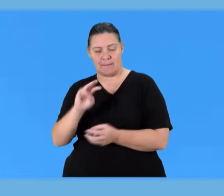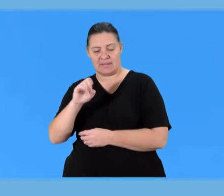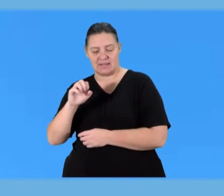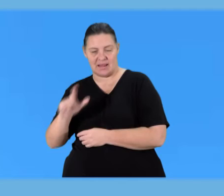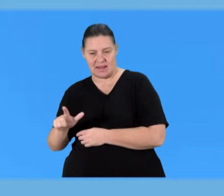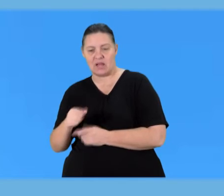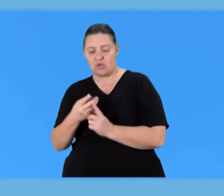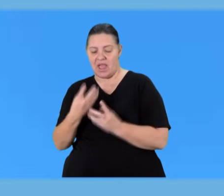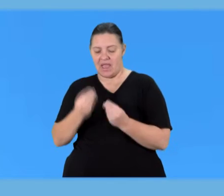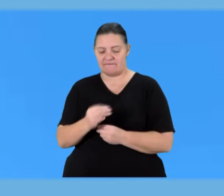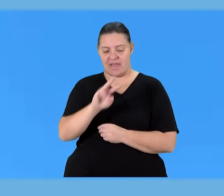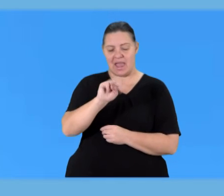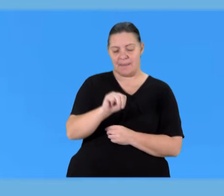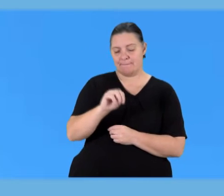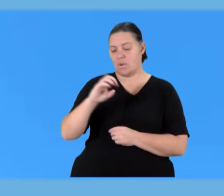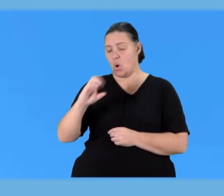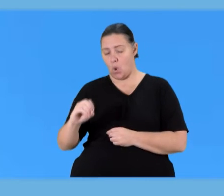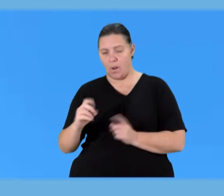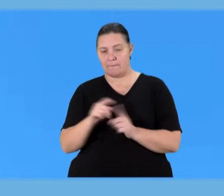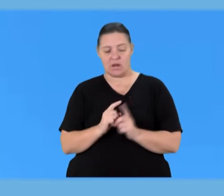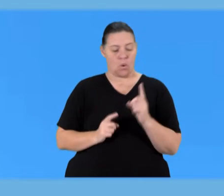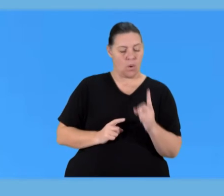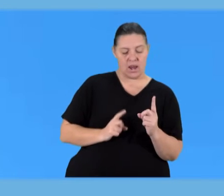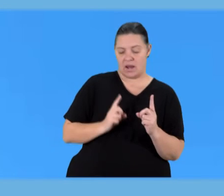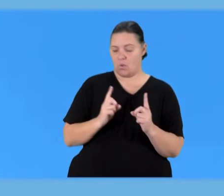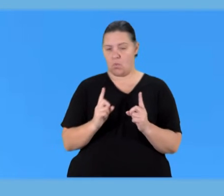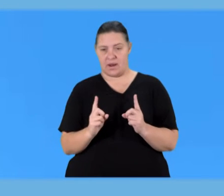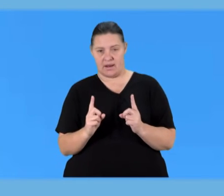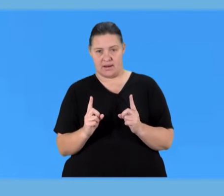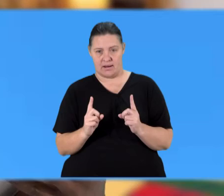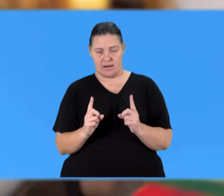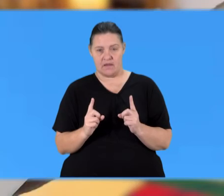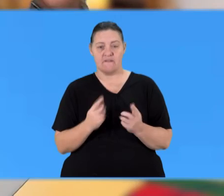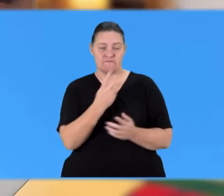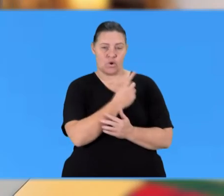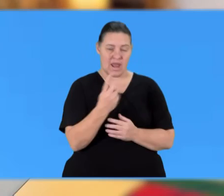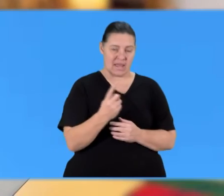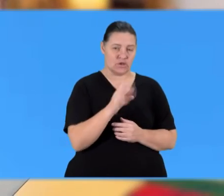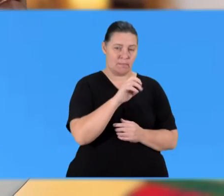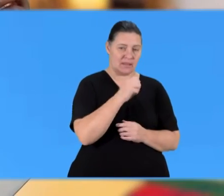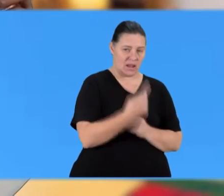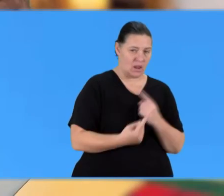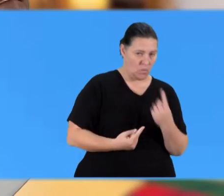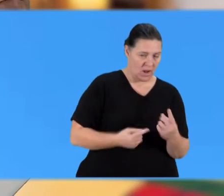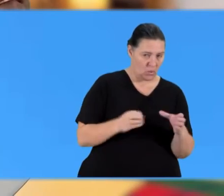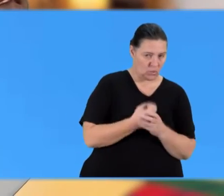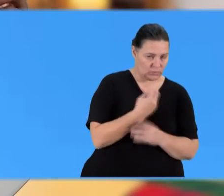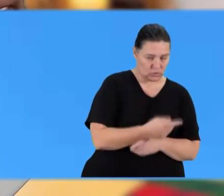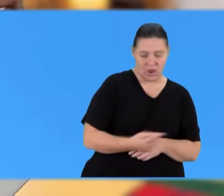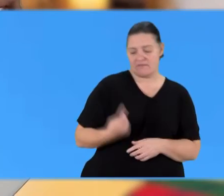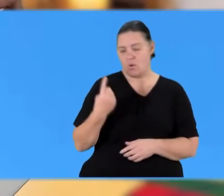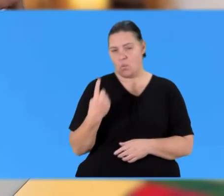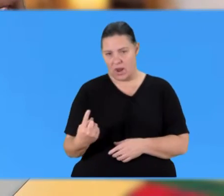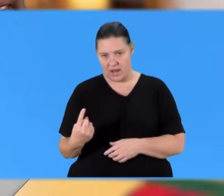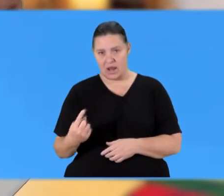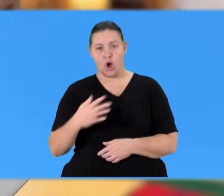of MO, and then they will have the ratio of 1:1. That means for every 1 metal from group 2, it